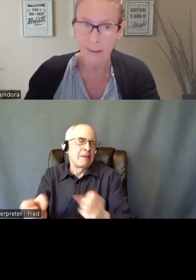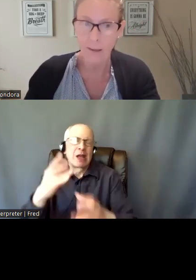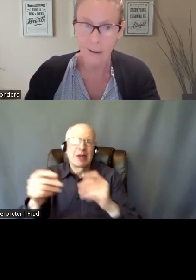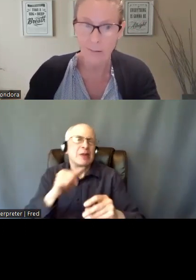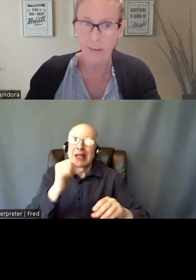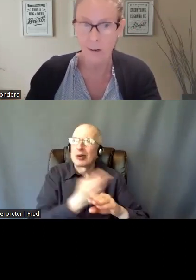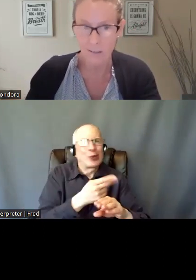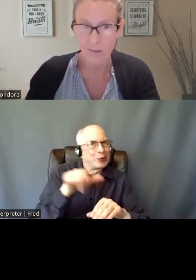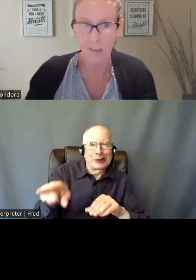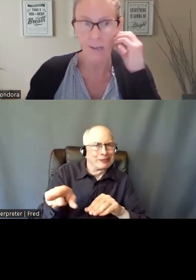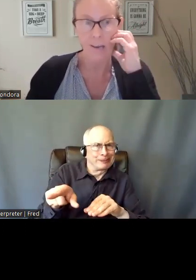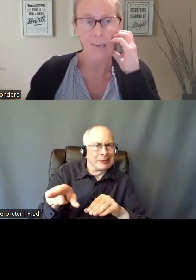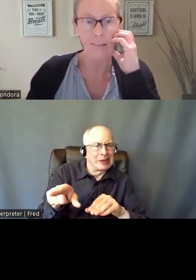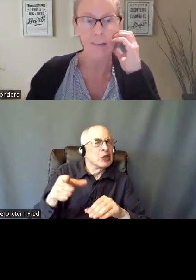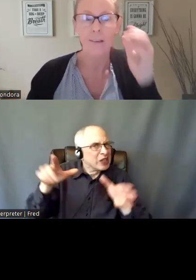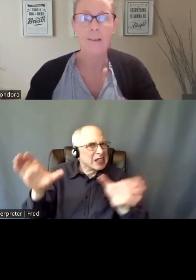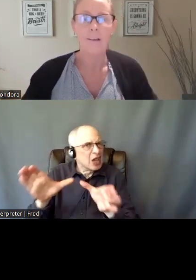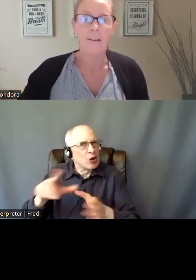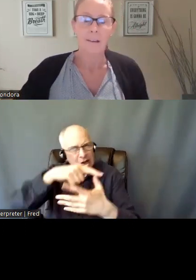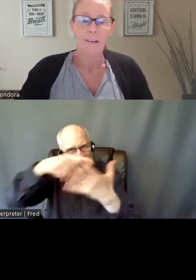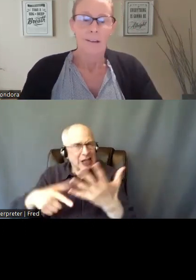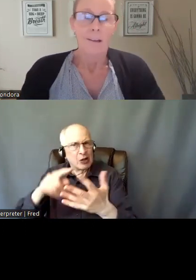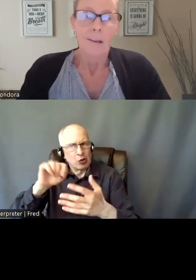that we're thinking about encouraging. And